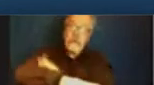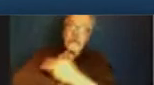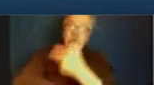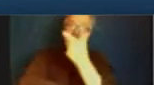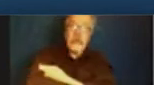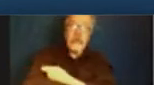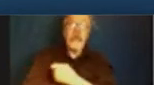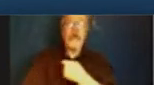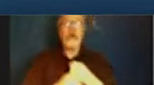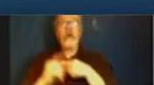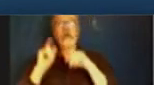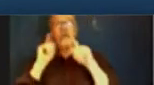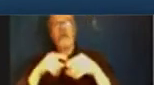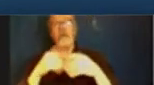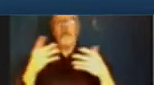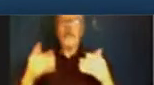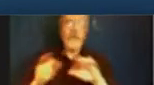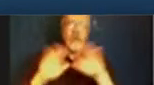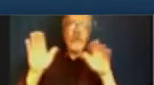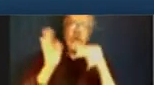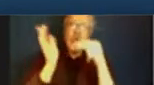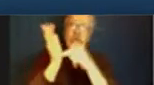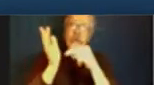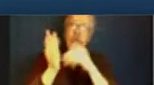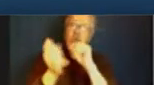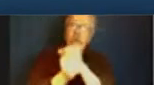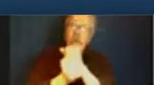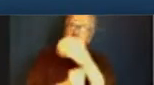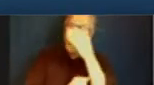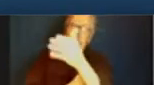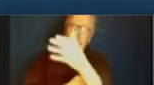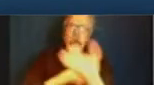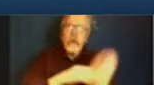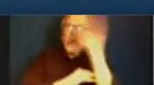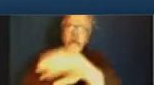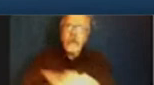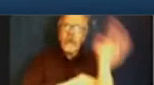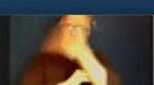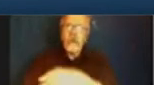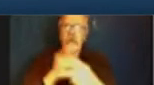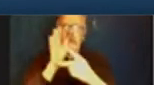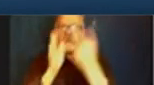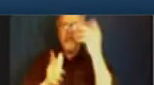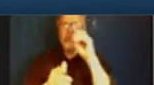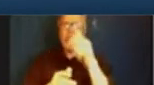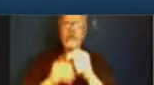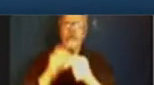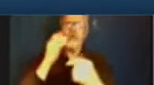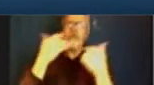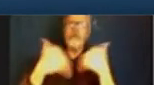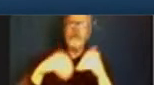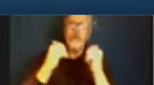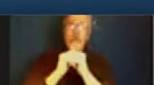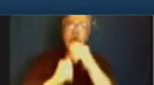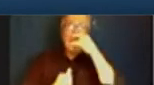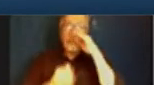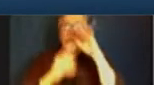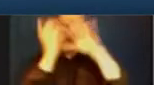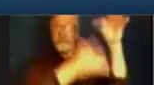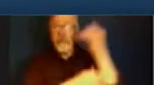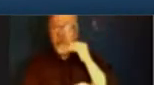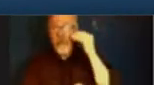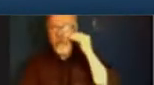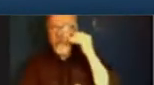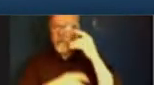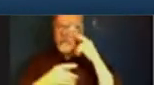know, double overtime for a year and a half with kids at home. These people have been heroic for us. Give them a